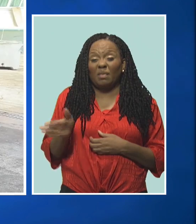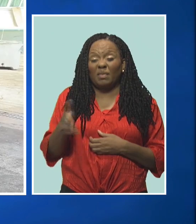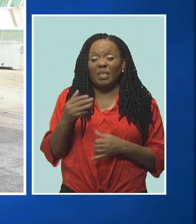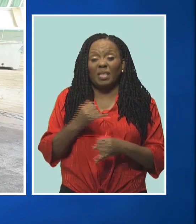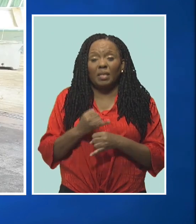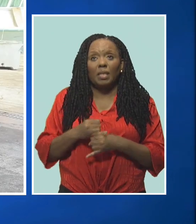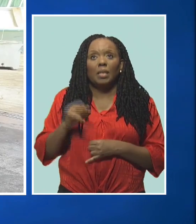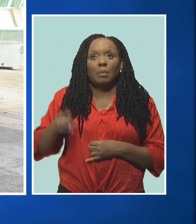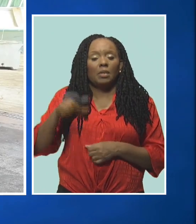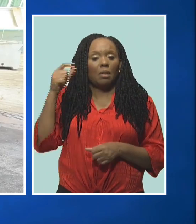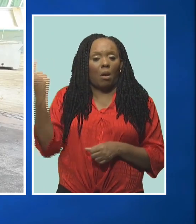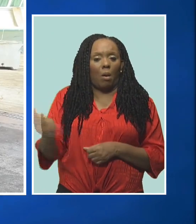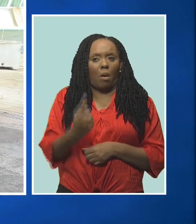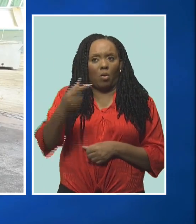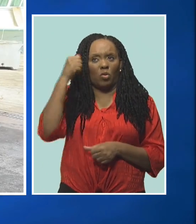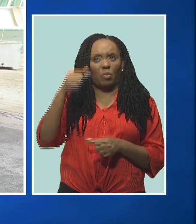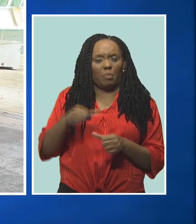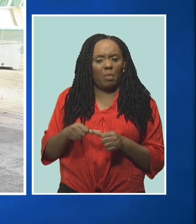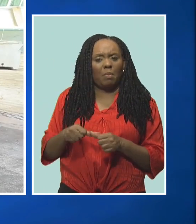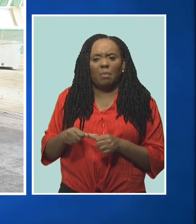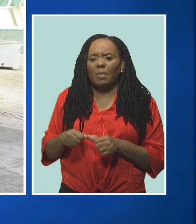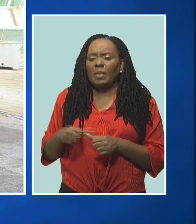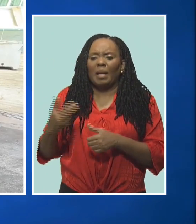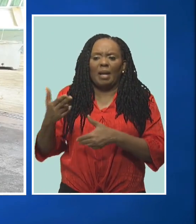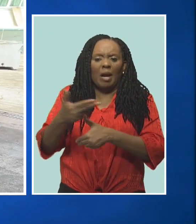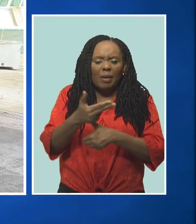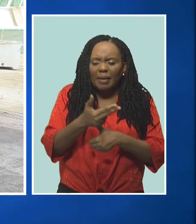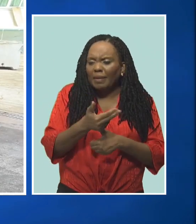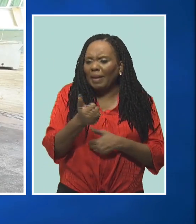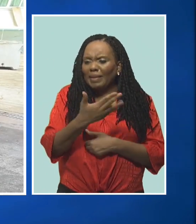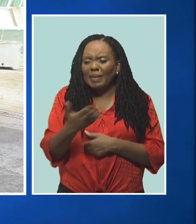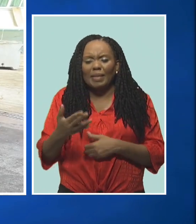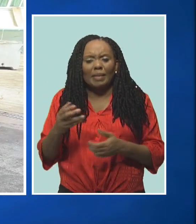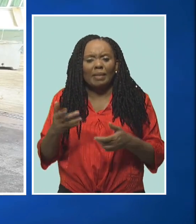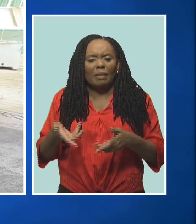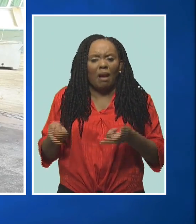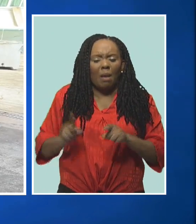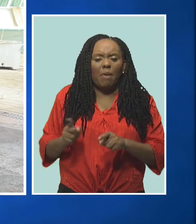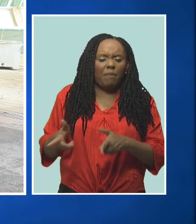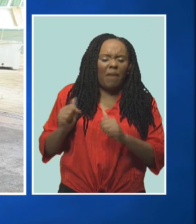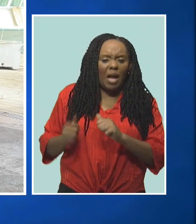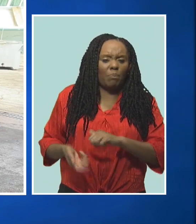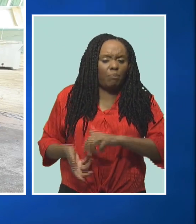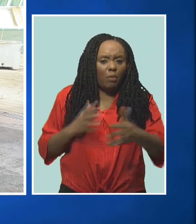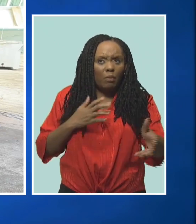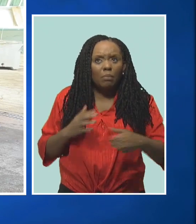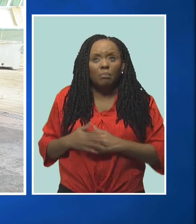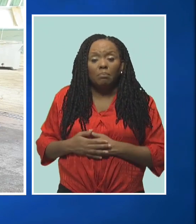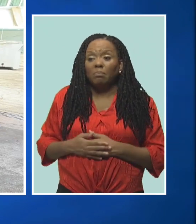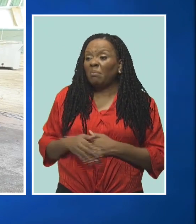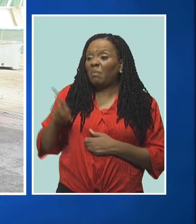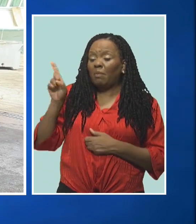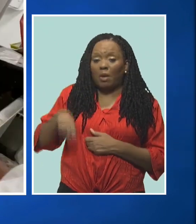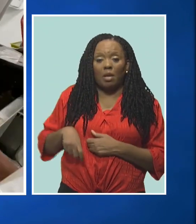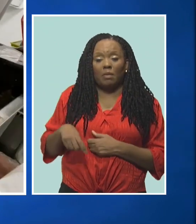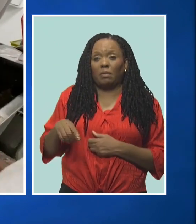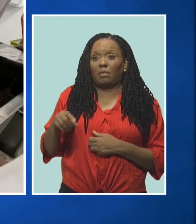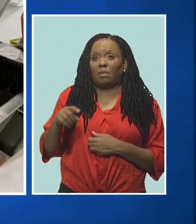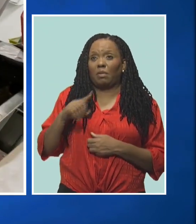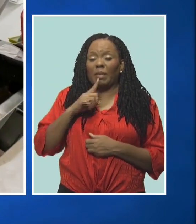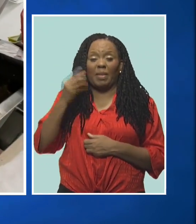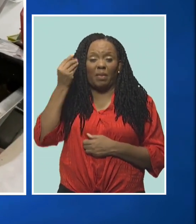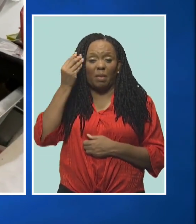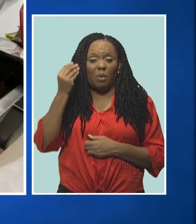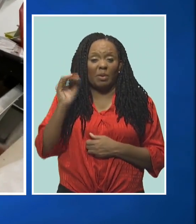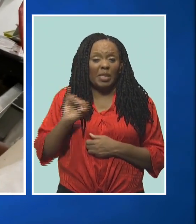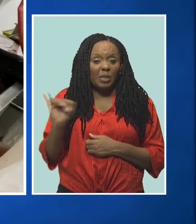We will be looking at things like the insurance and those things that we now have to look at more carefully.